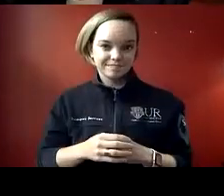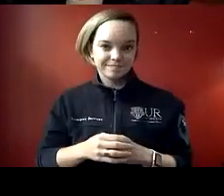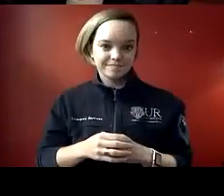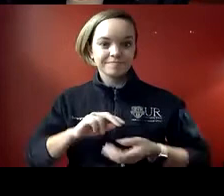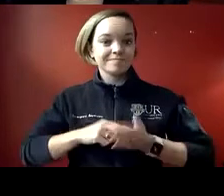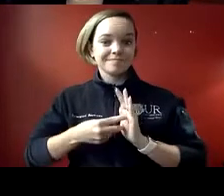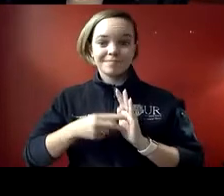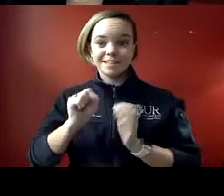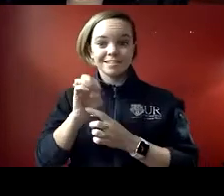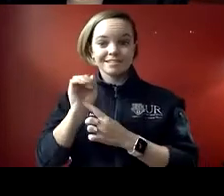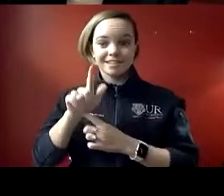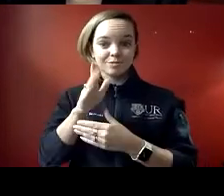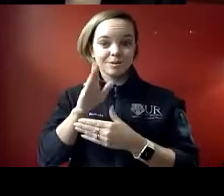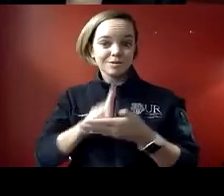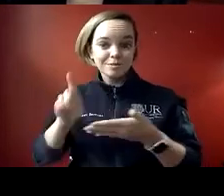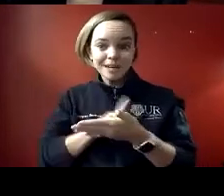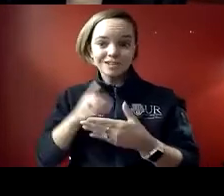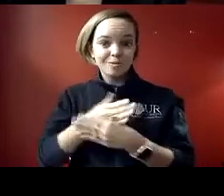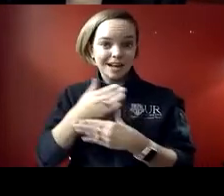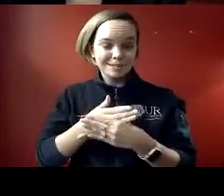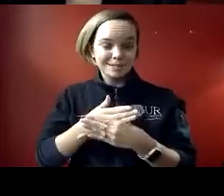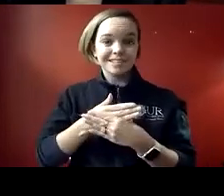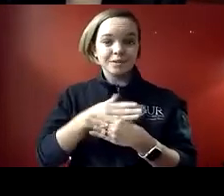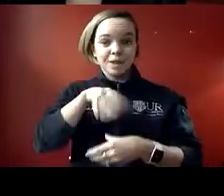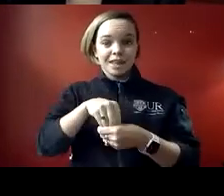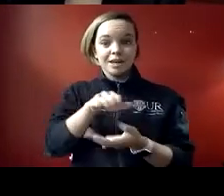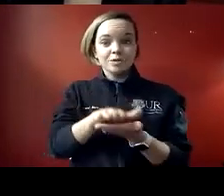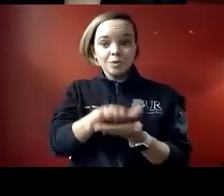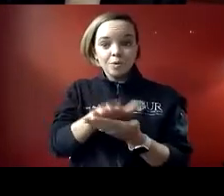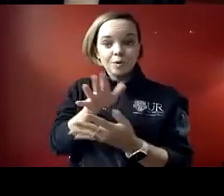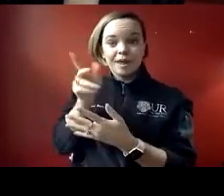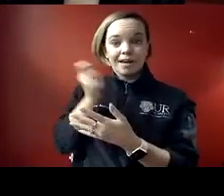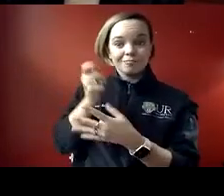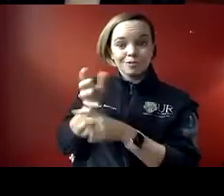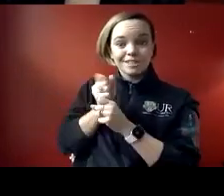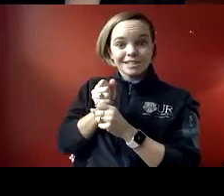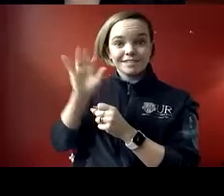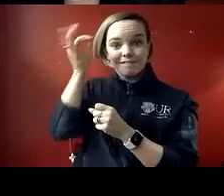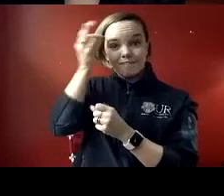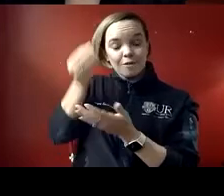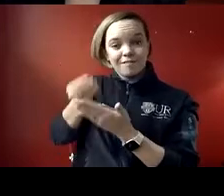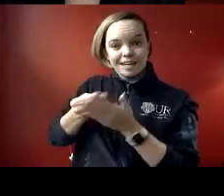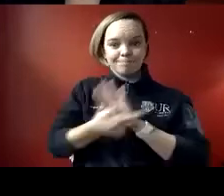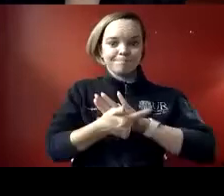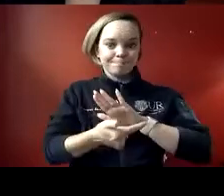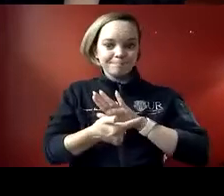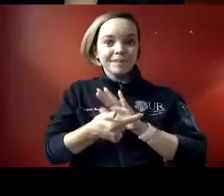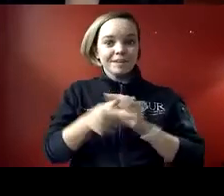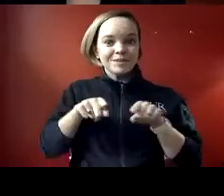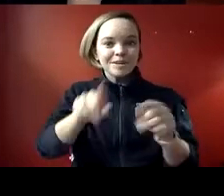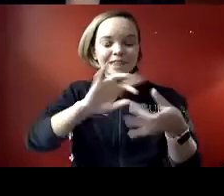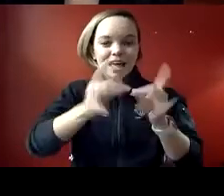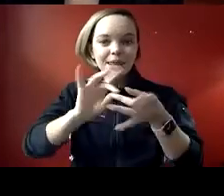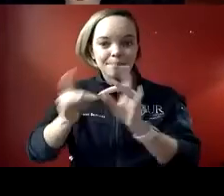sexual discrimination and harassment in schools receiving federal funding. During the Olympics, some of the